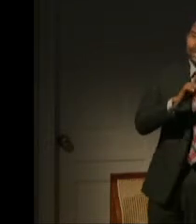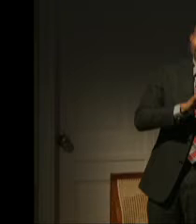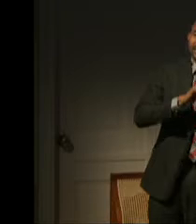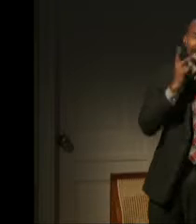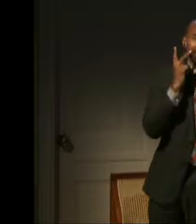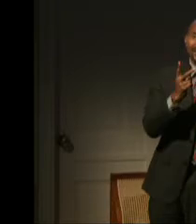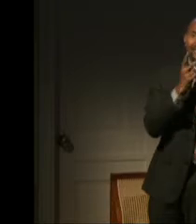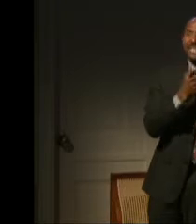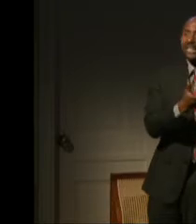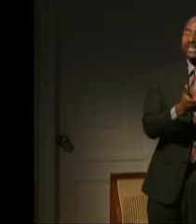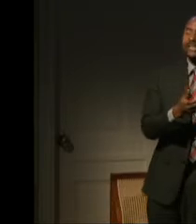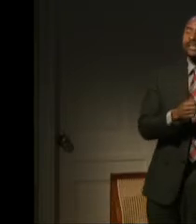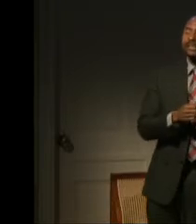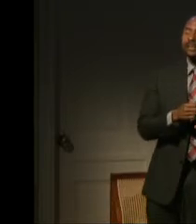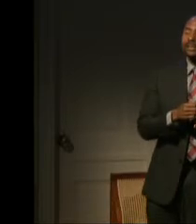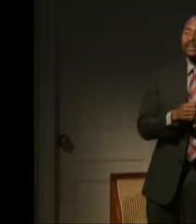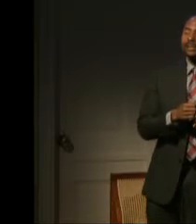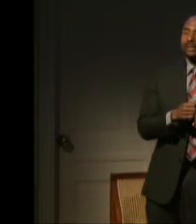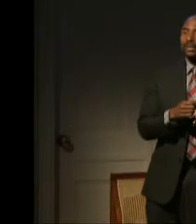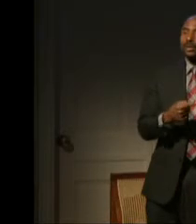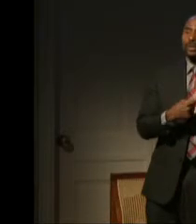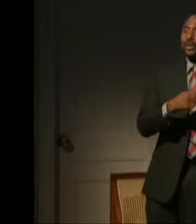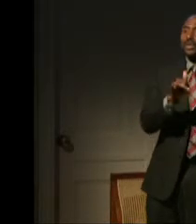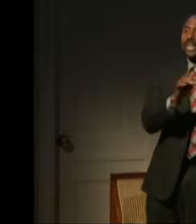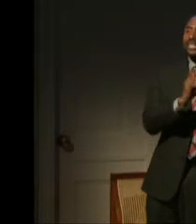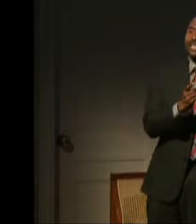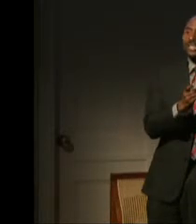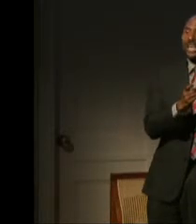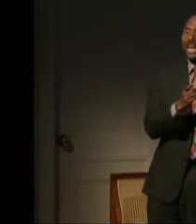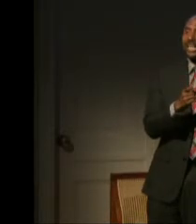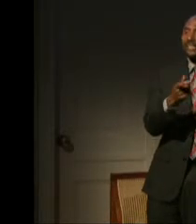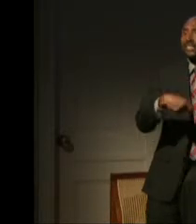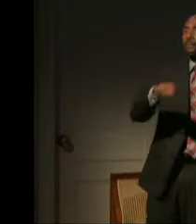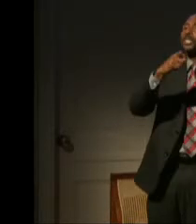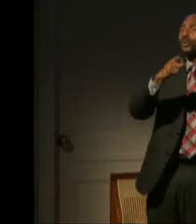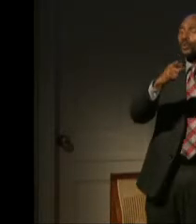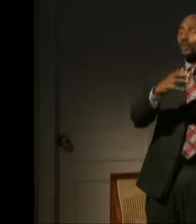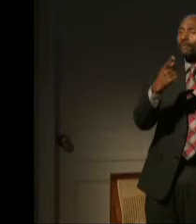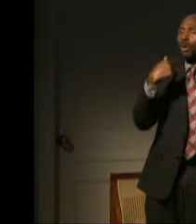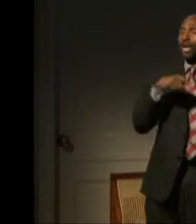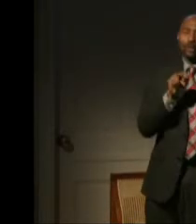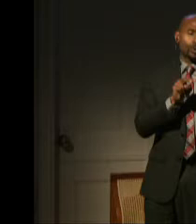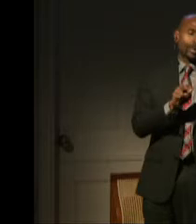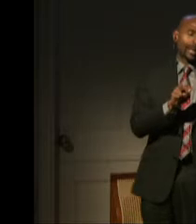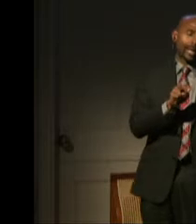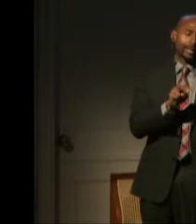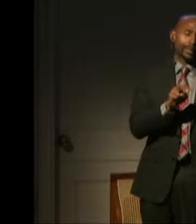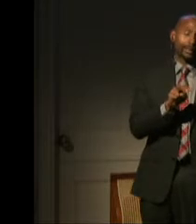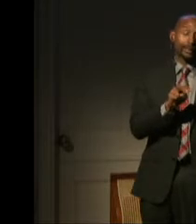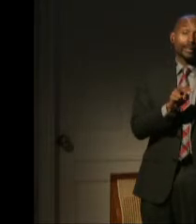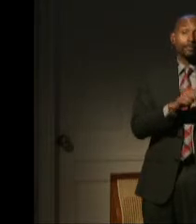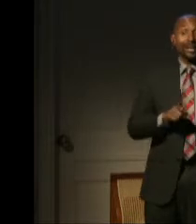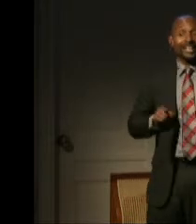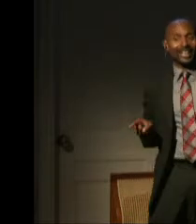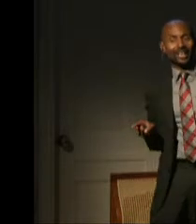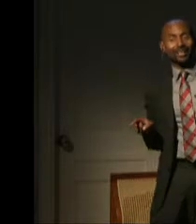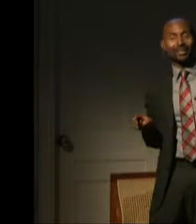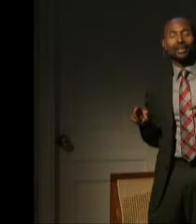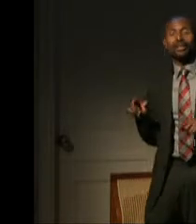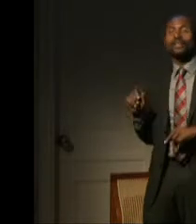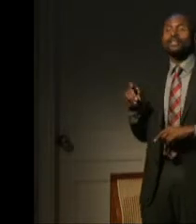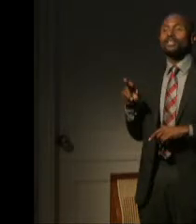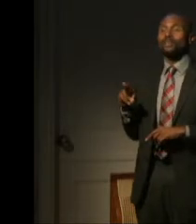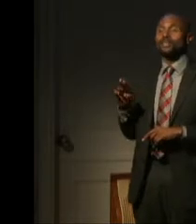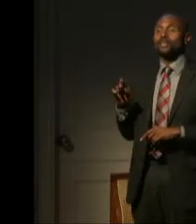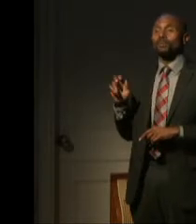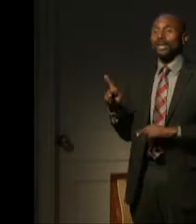offering up that digitized surrogate, which is there for us to look at. This is a view of blue